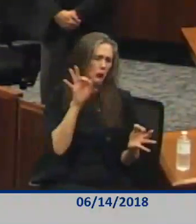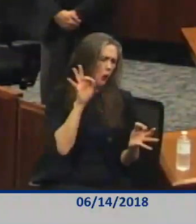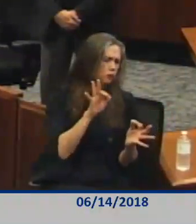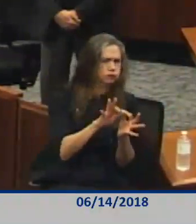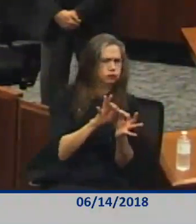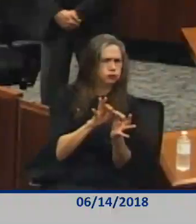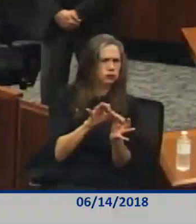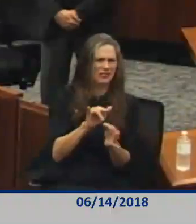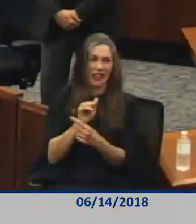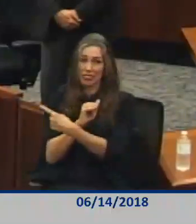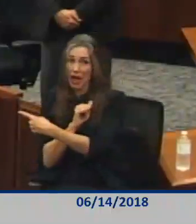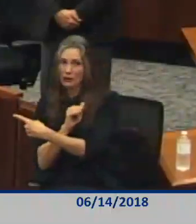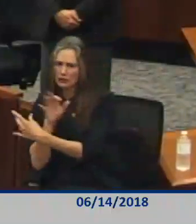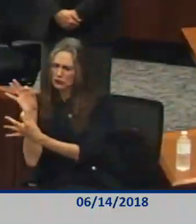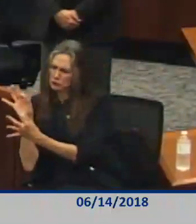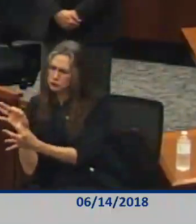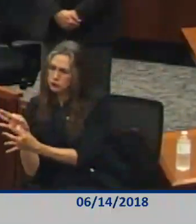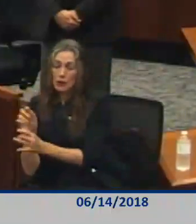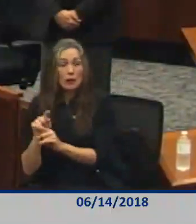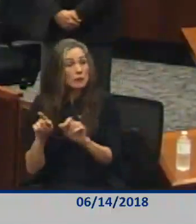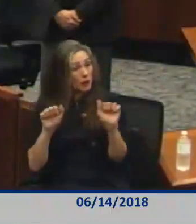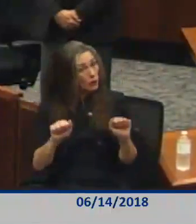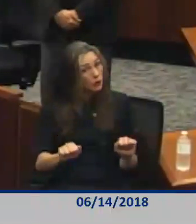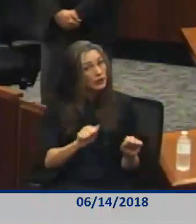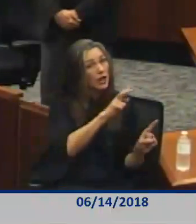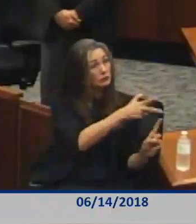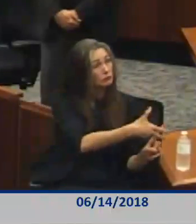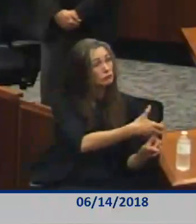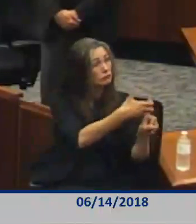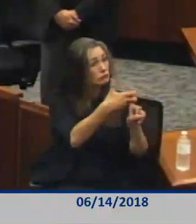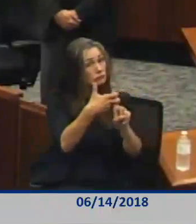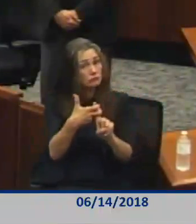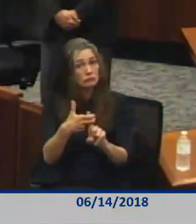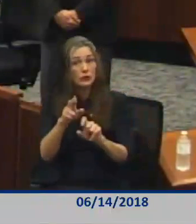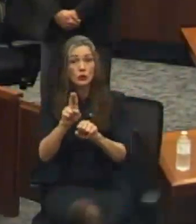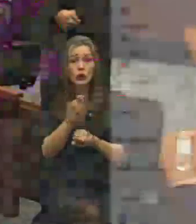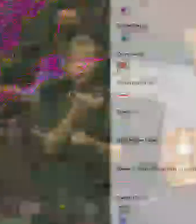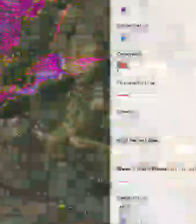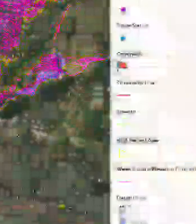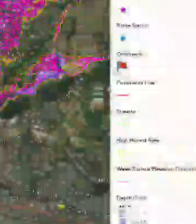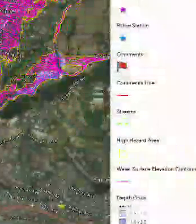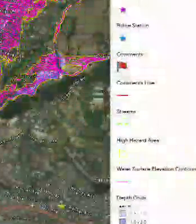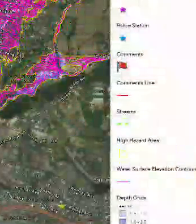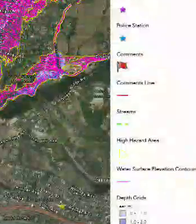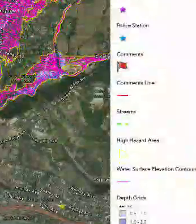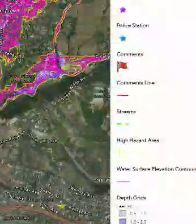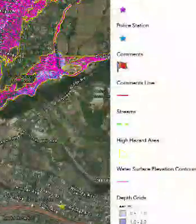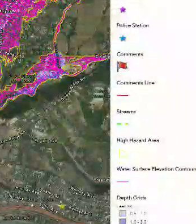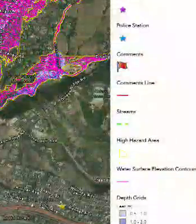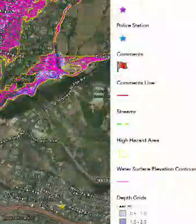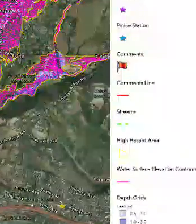flow, we've had posted on our flood control website for like years